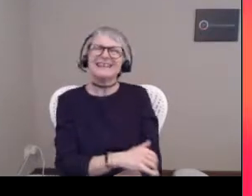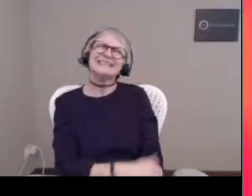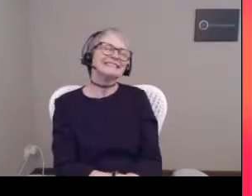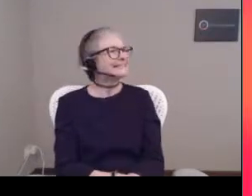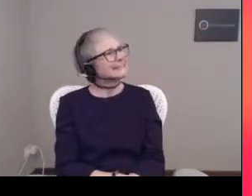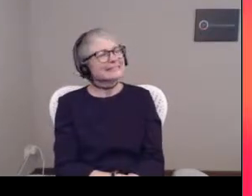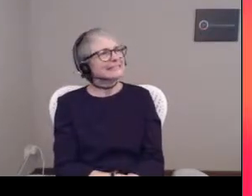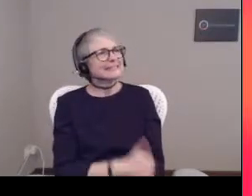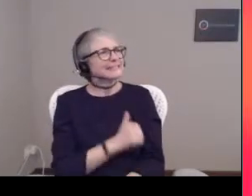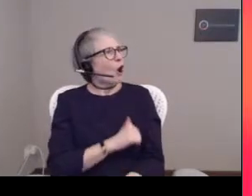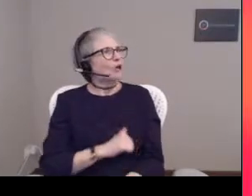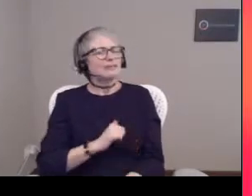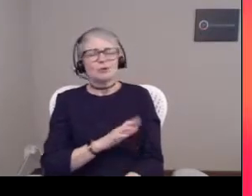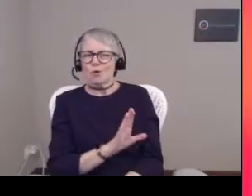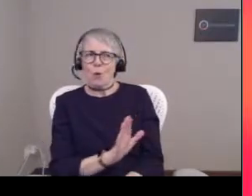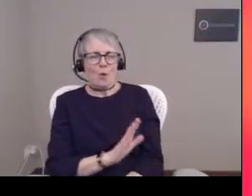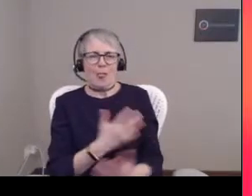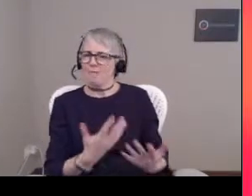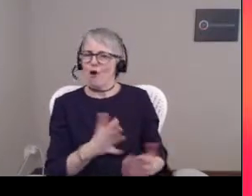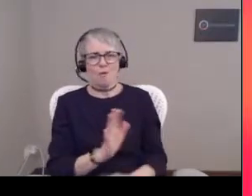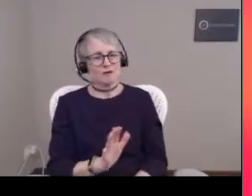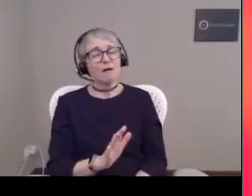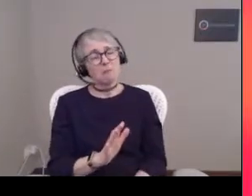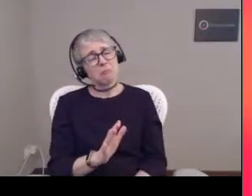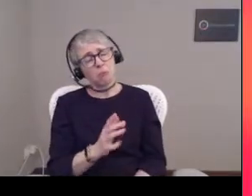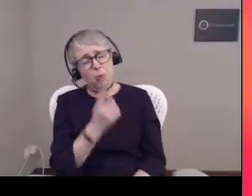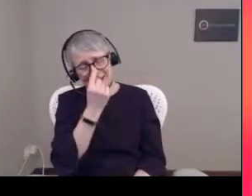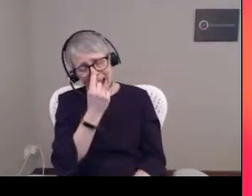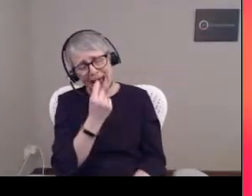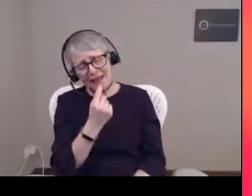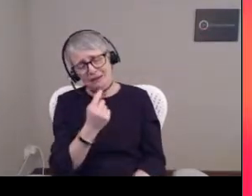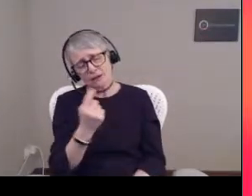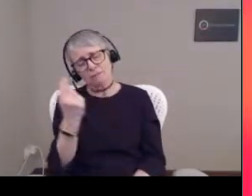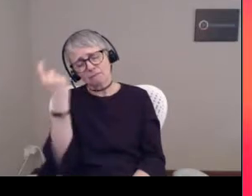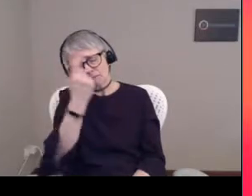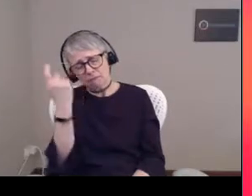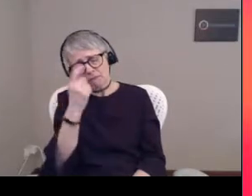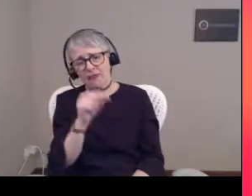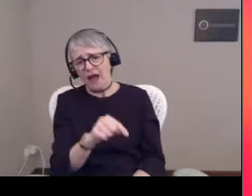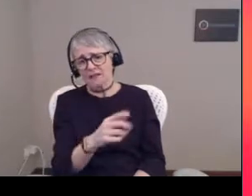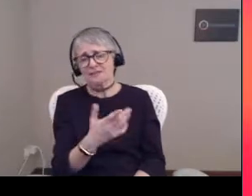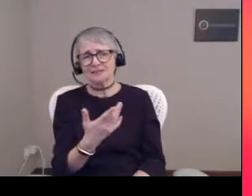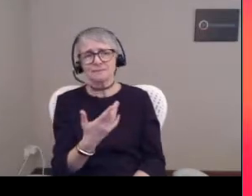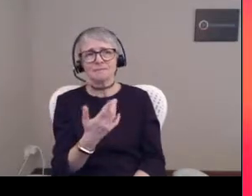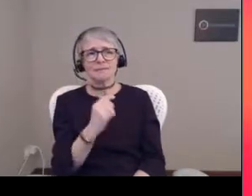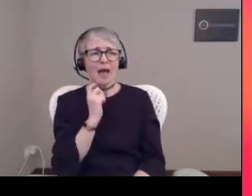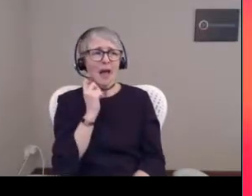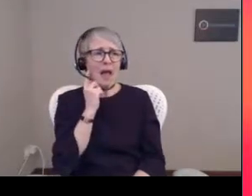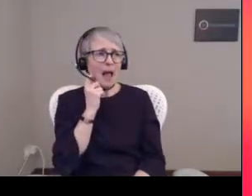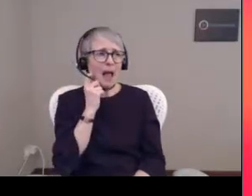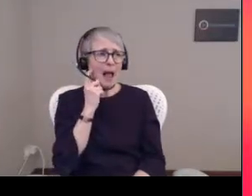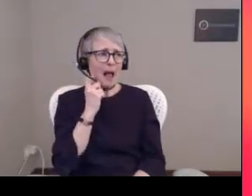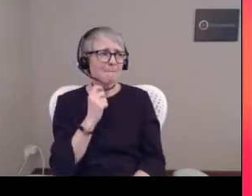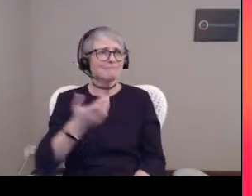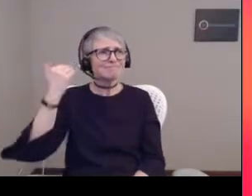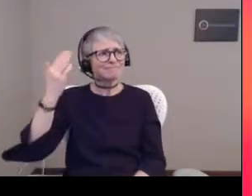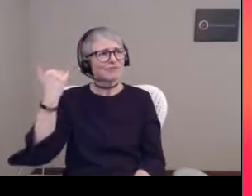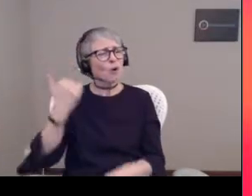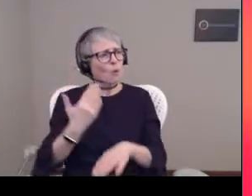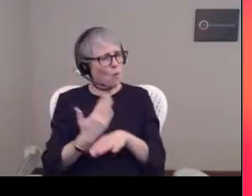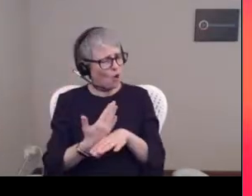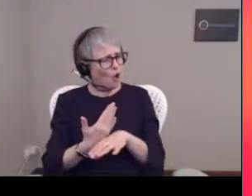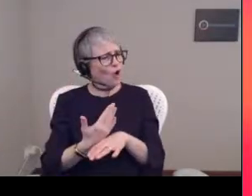I'm fully honest. It's something we can definitely look into and take away. We do obviously want ITV work experience programs, and we used to have something called ITV